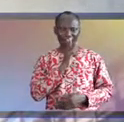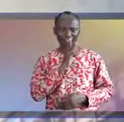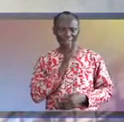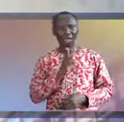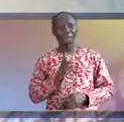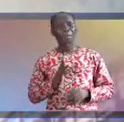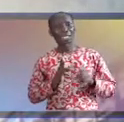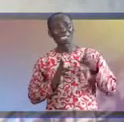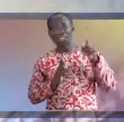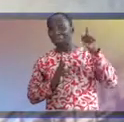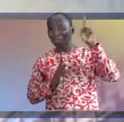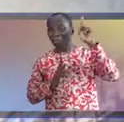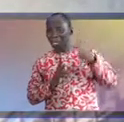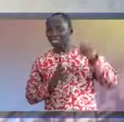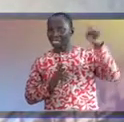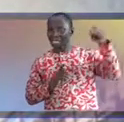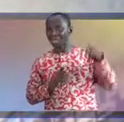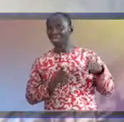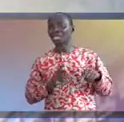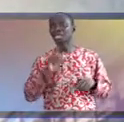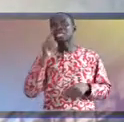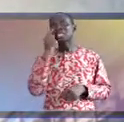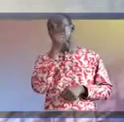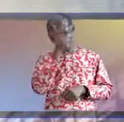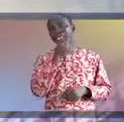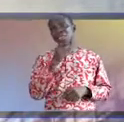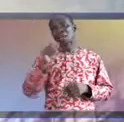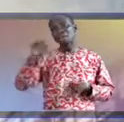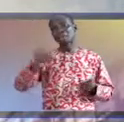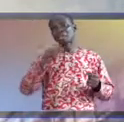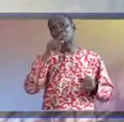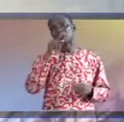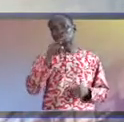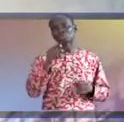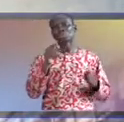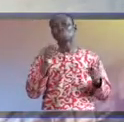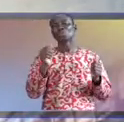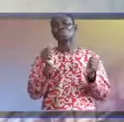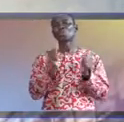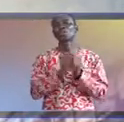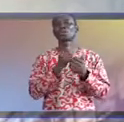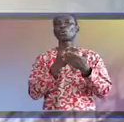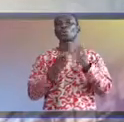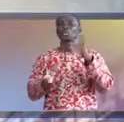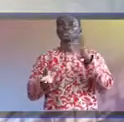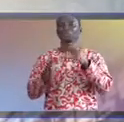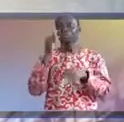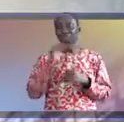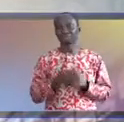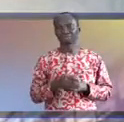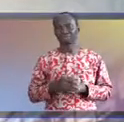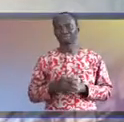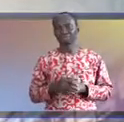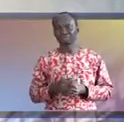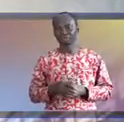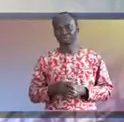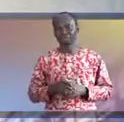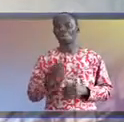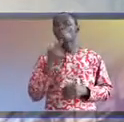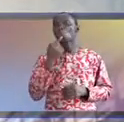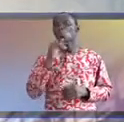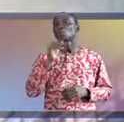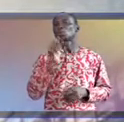you with the Holy Spirit. This is what John said of Jesus Christ, who was about to start